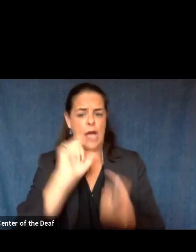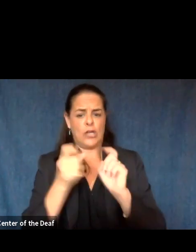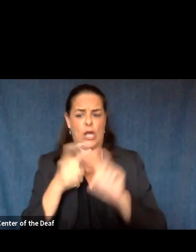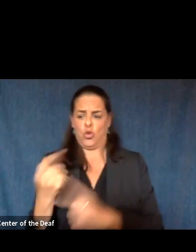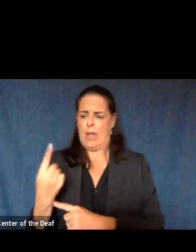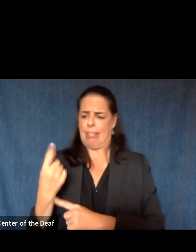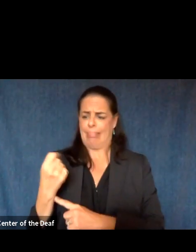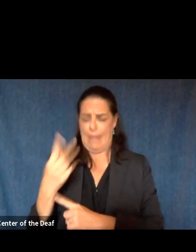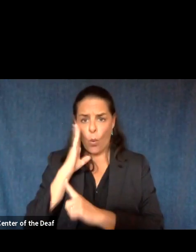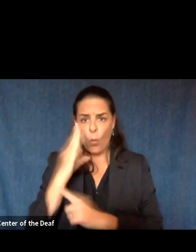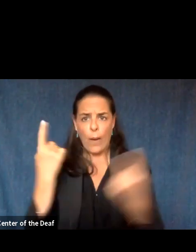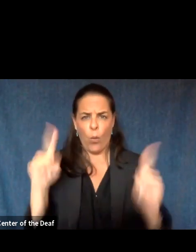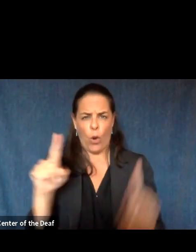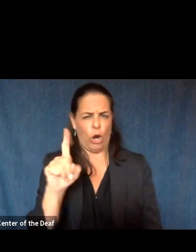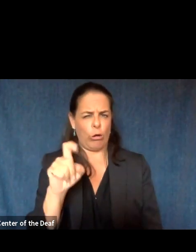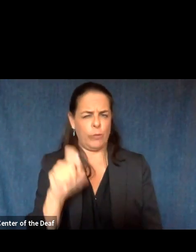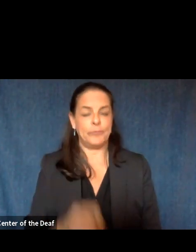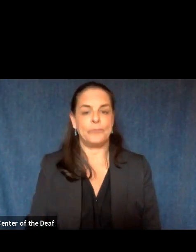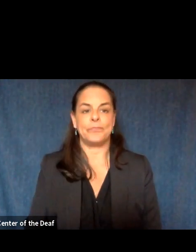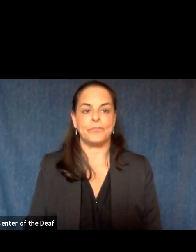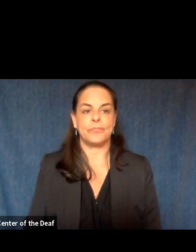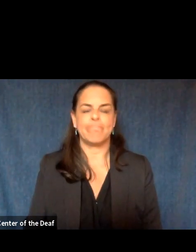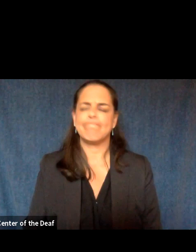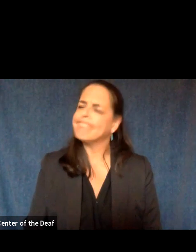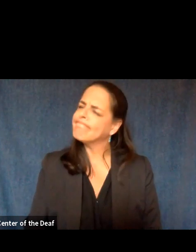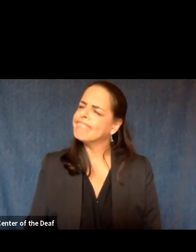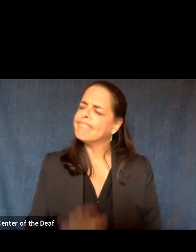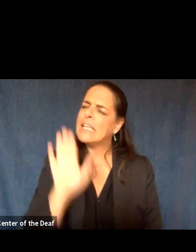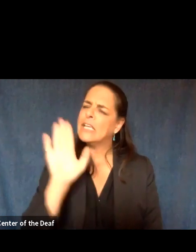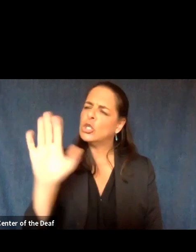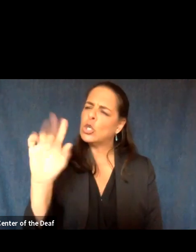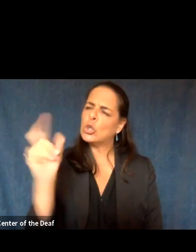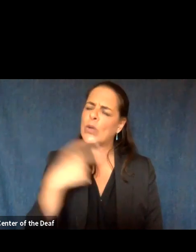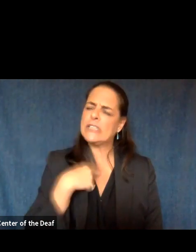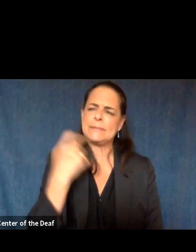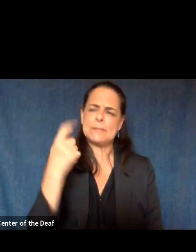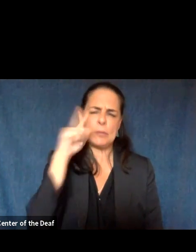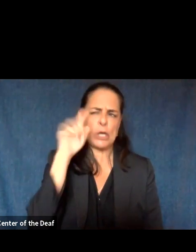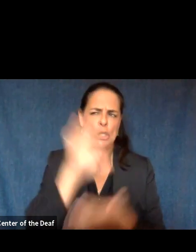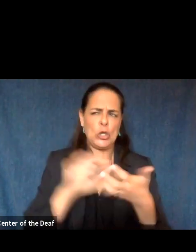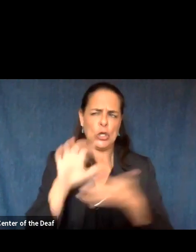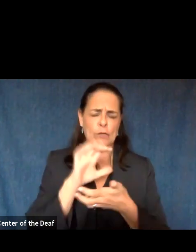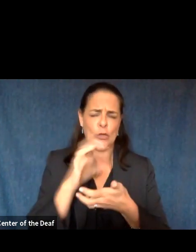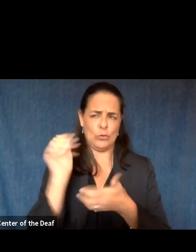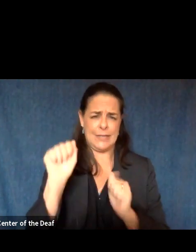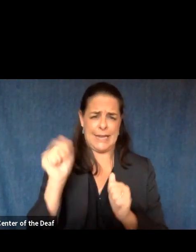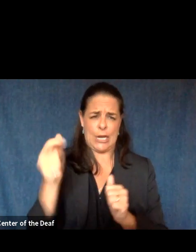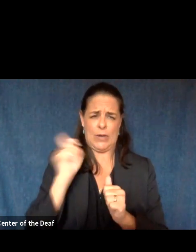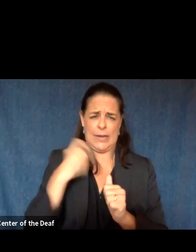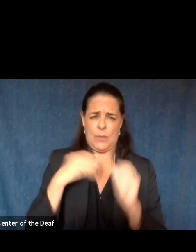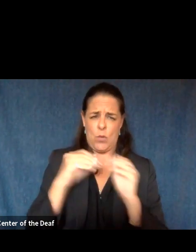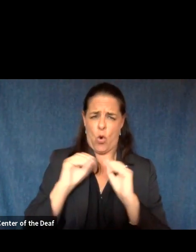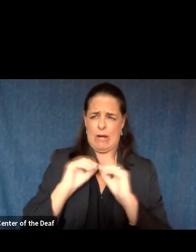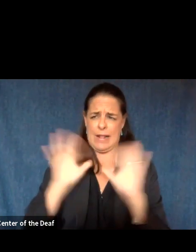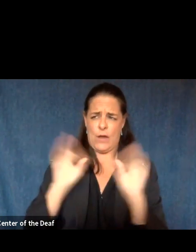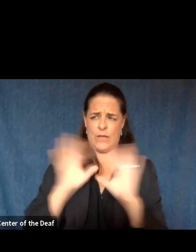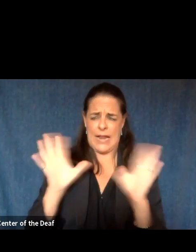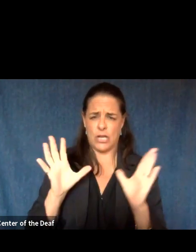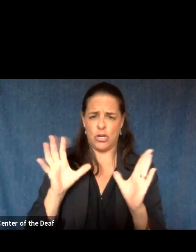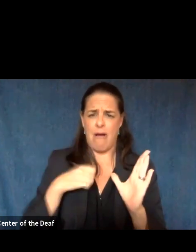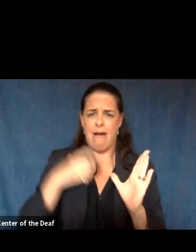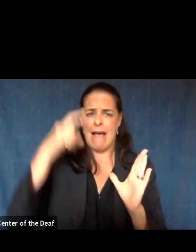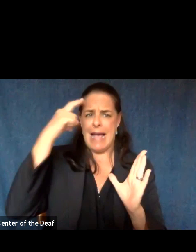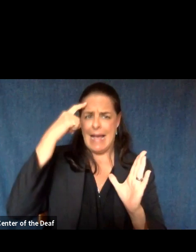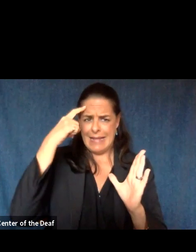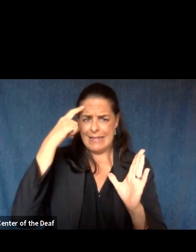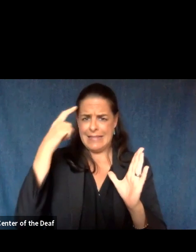work? I'm a little confused by the question. If you want to provide some clarification, I think we